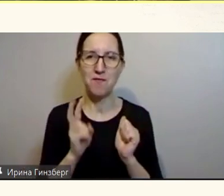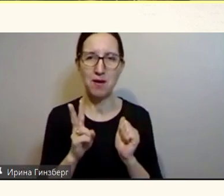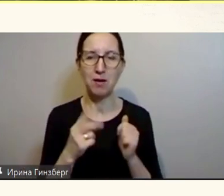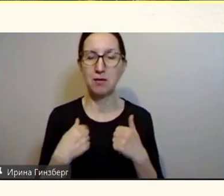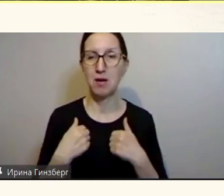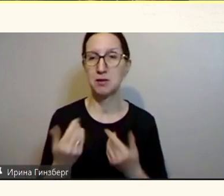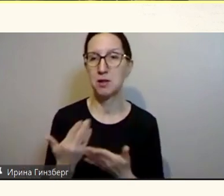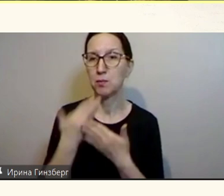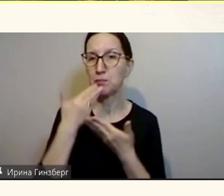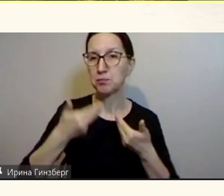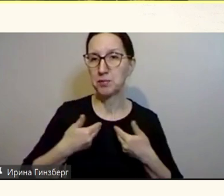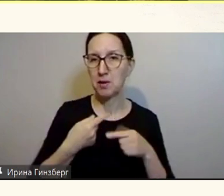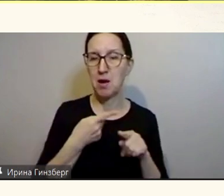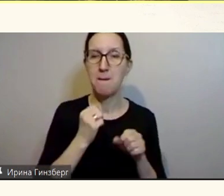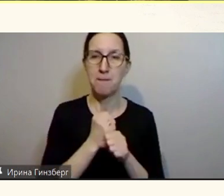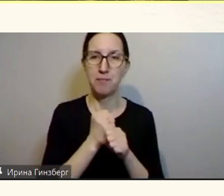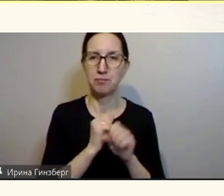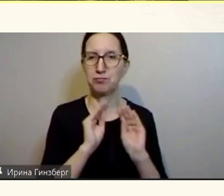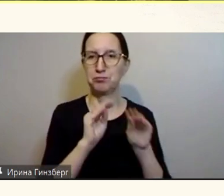on this project. We had no idea